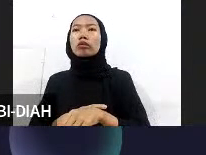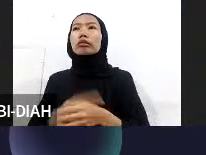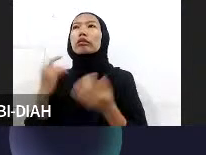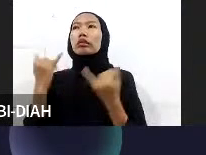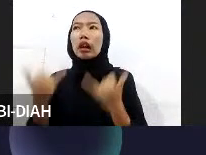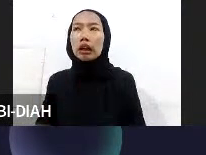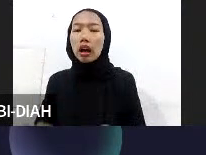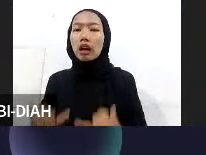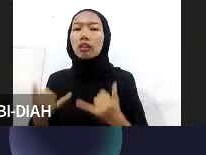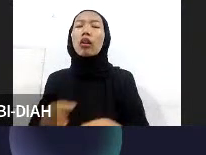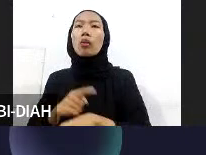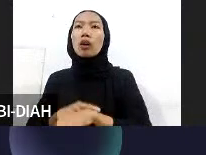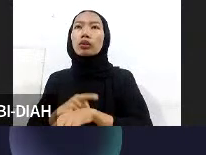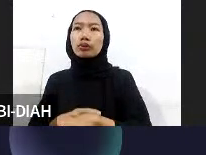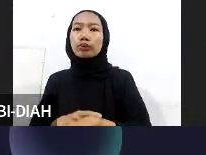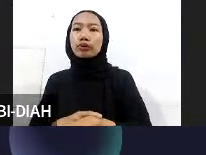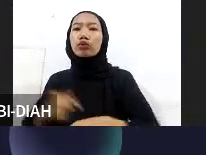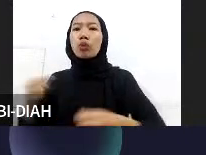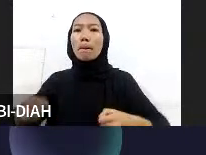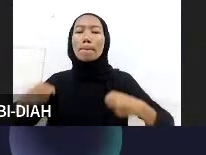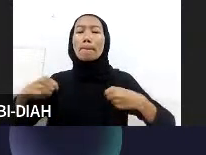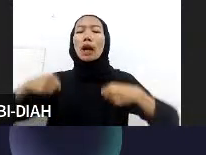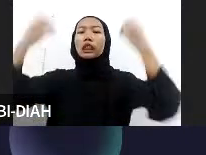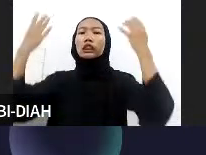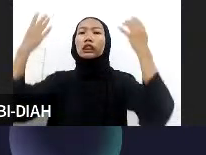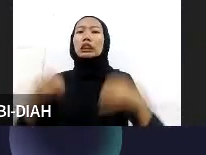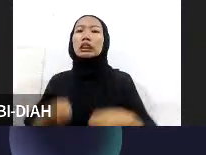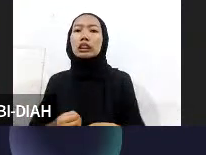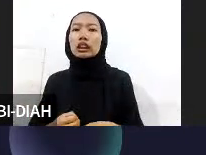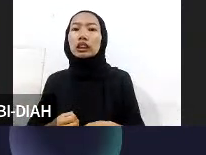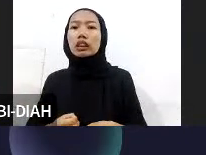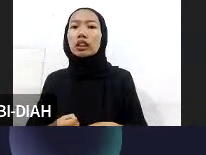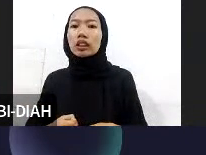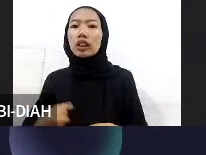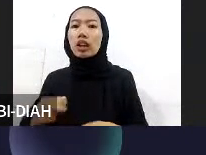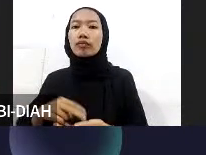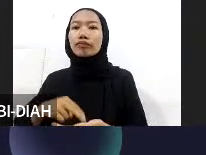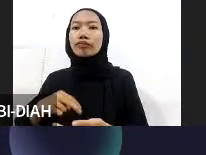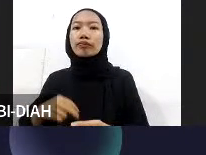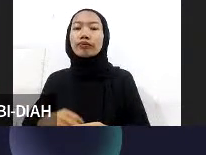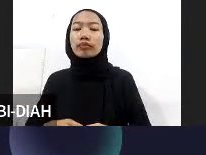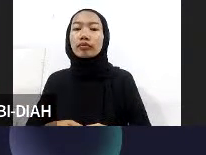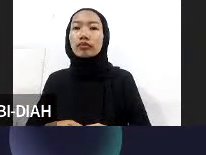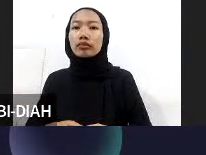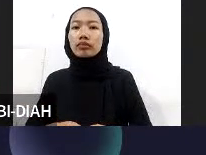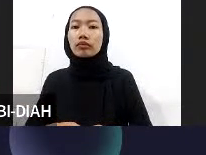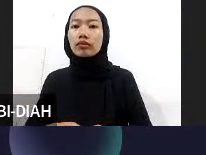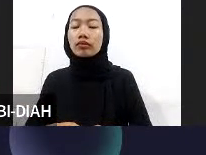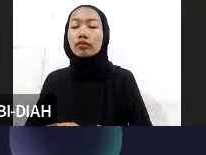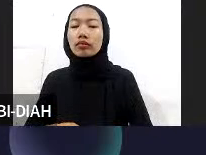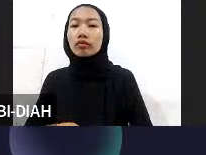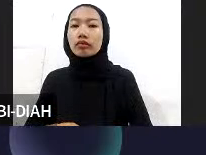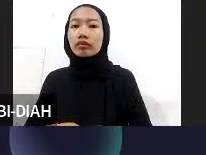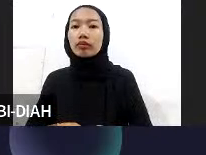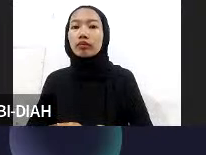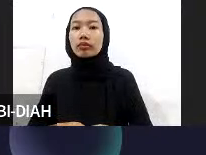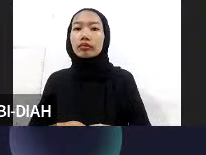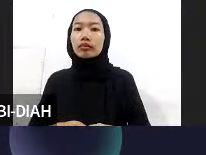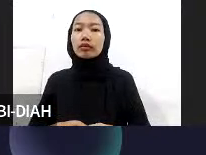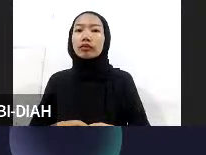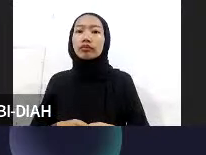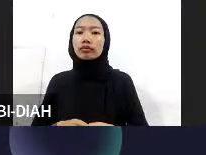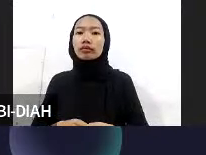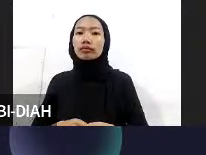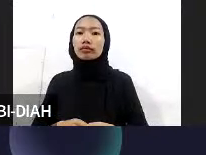a high number of people living in the community with some form